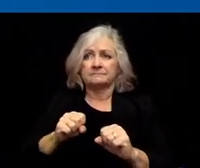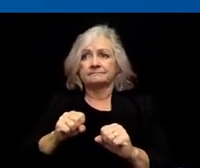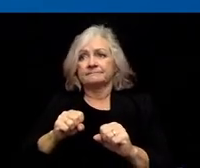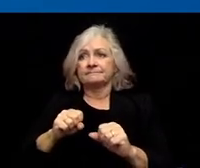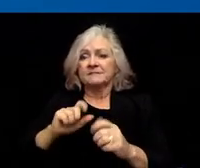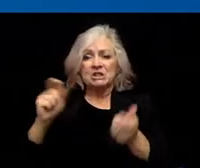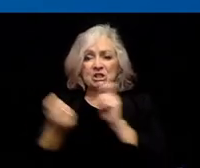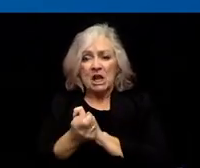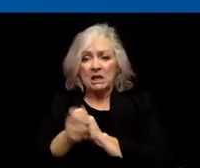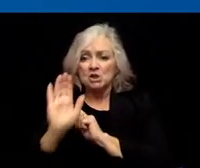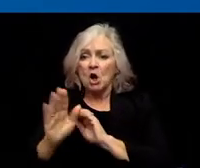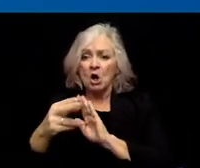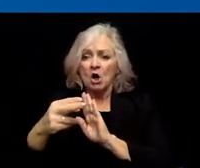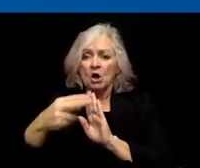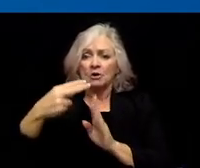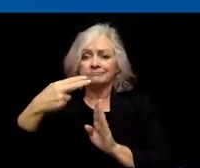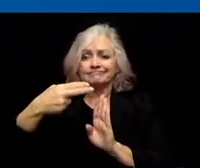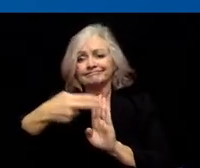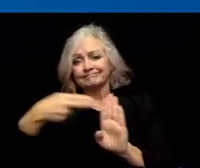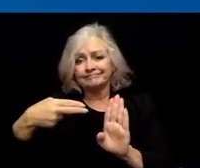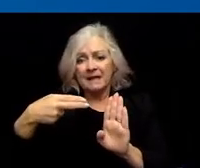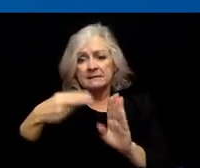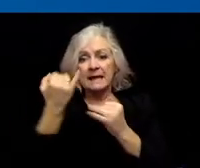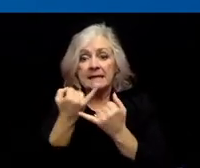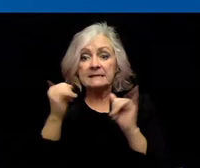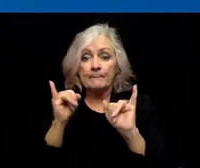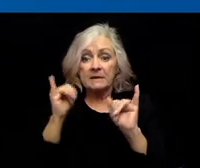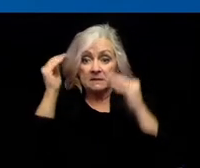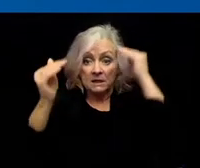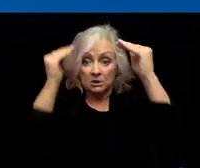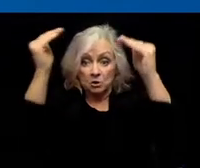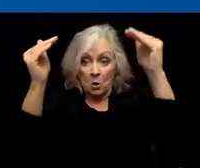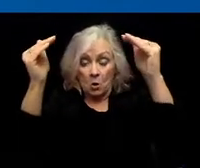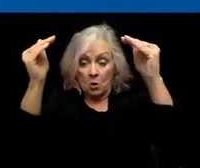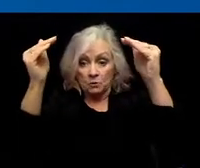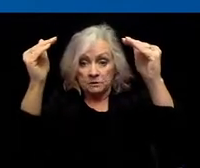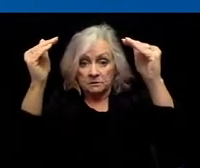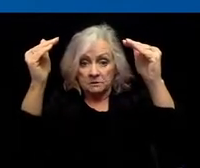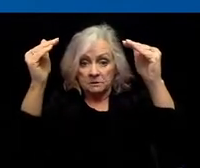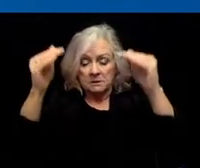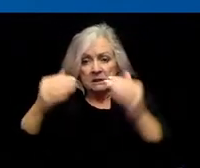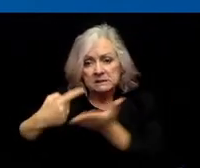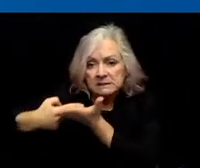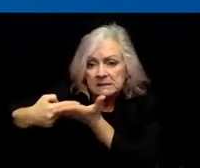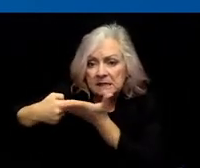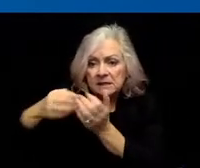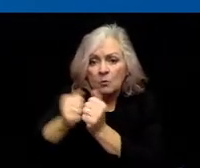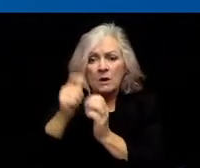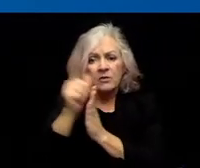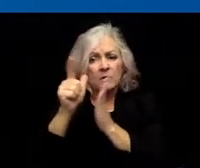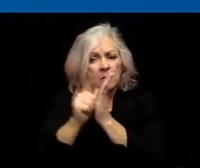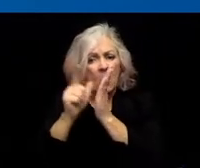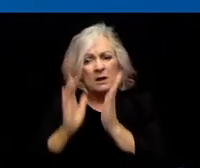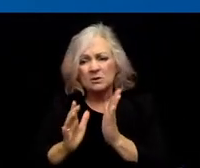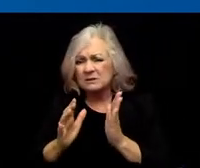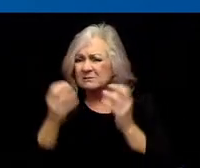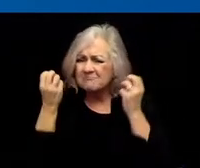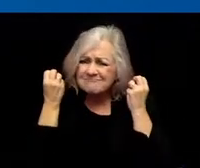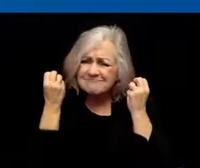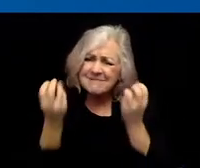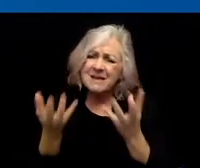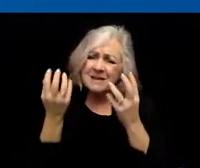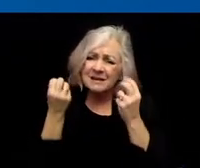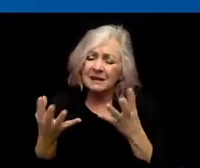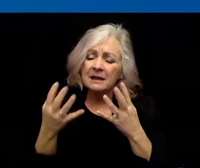adult versus being linked to us and talking to lawyers about that. There's just a myriad of legal, social,